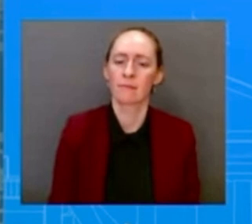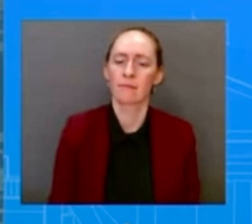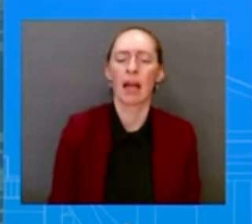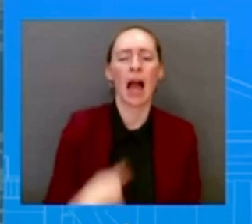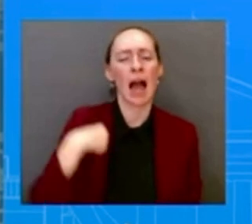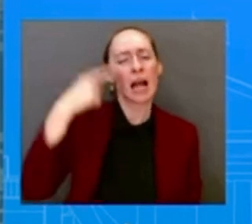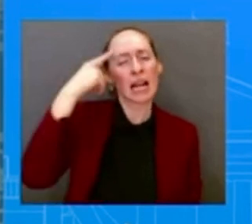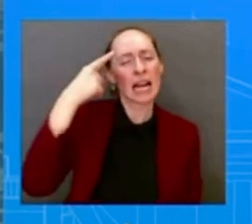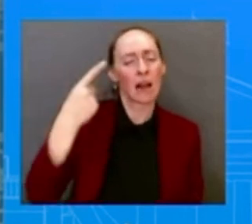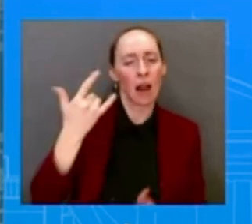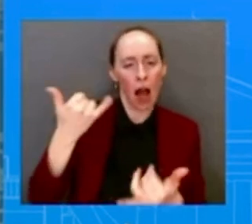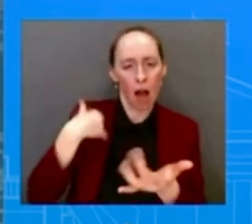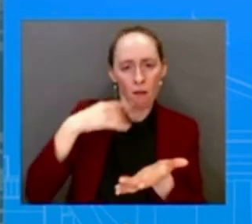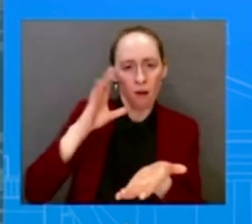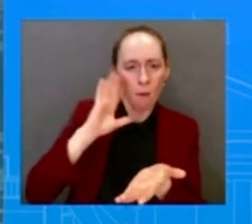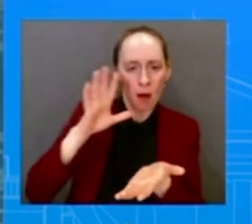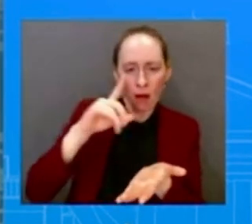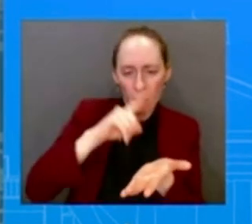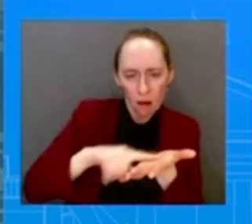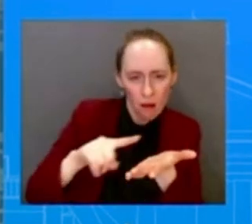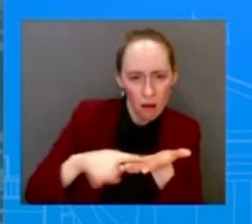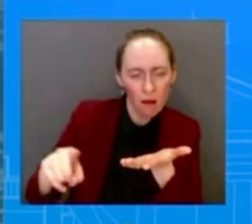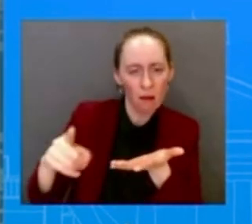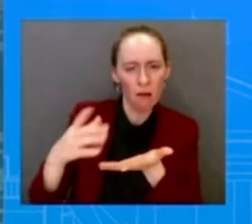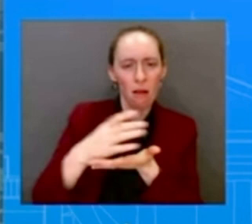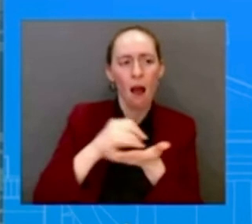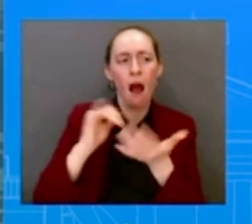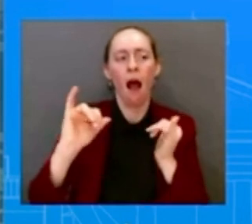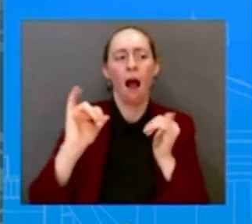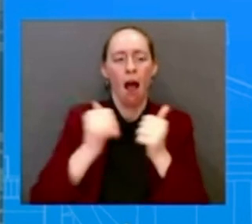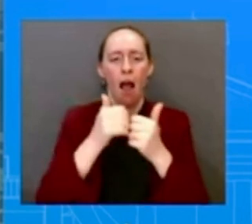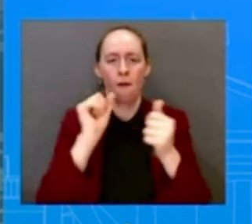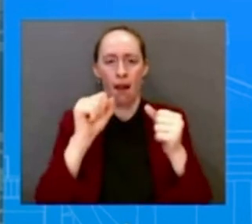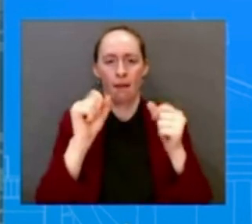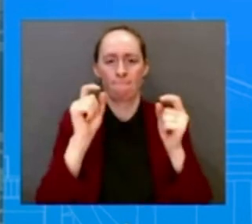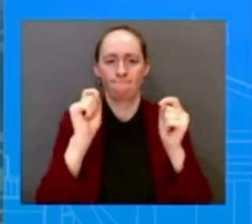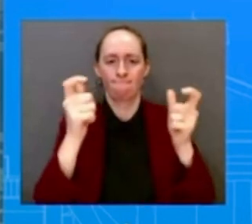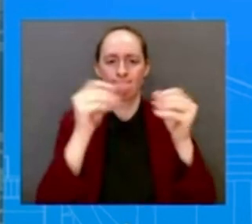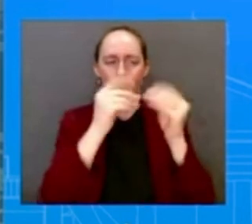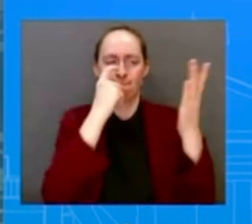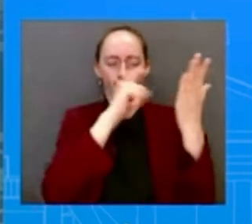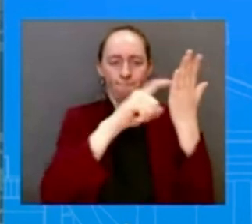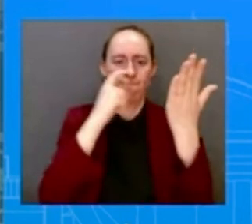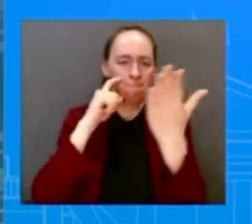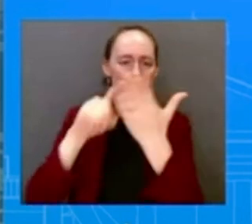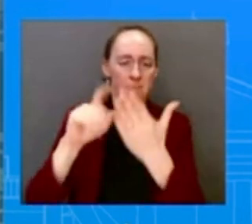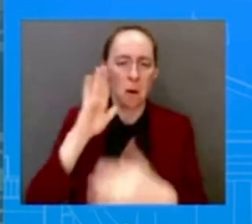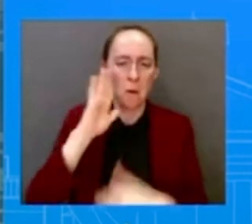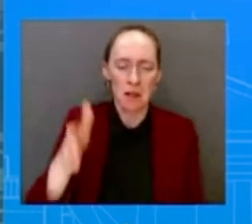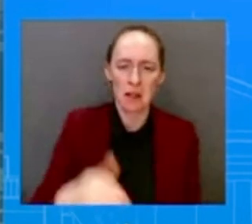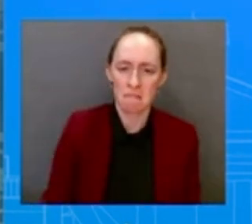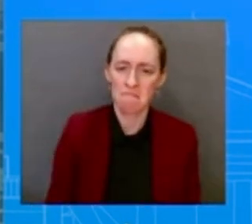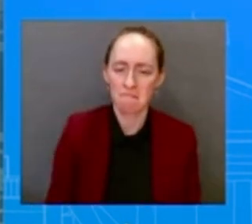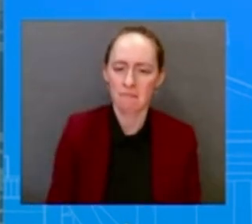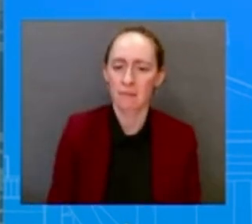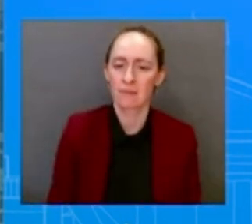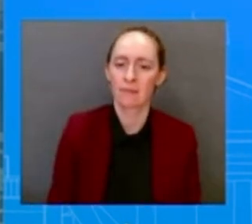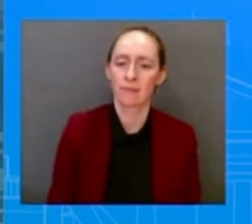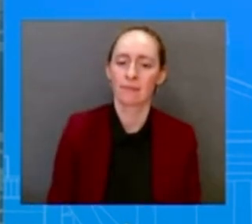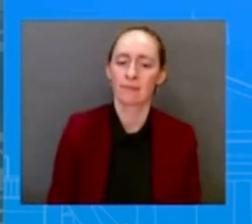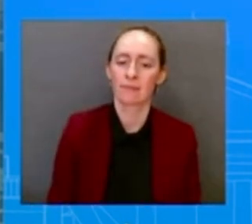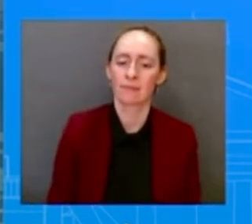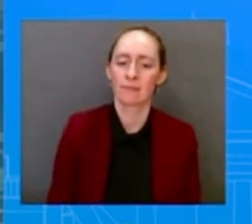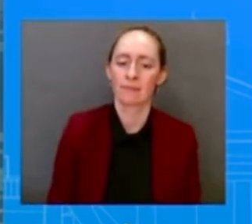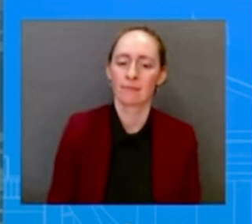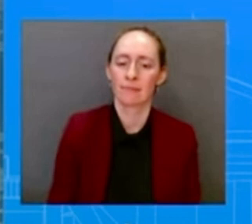about certain gaps that he felt he had in his domain awareness. So from this incident last week, we will learn, we'll certainly